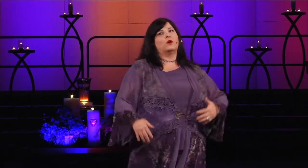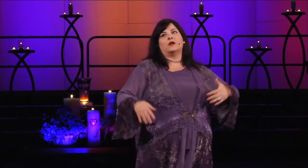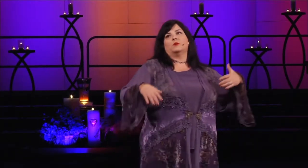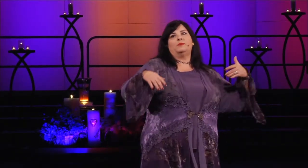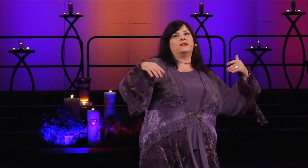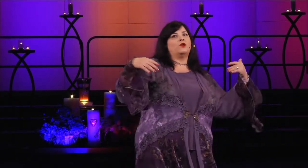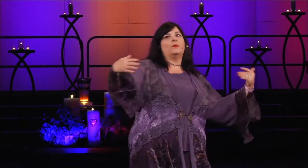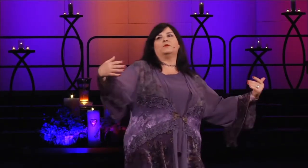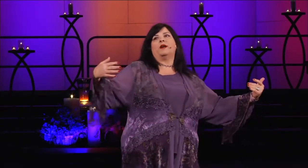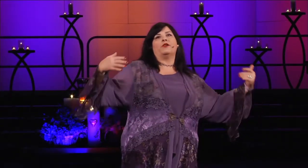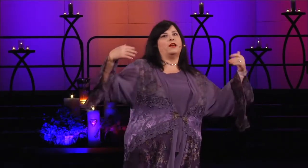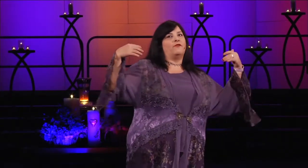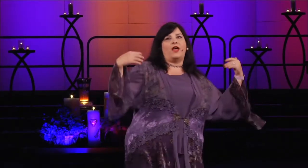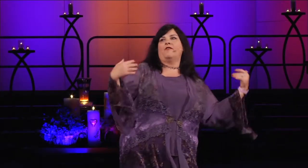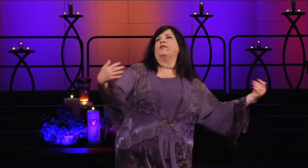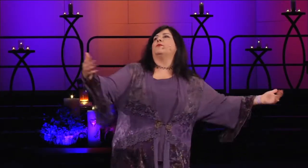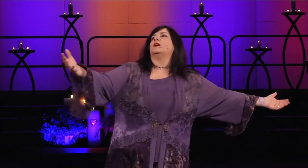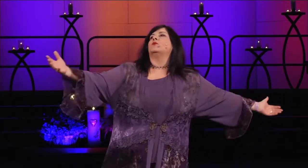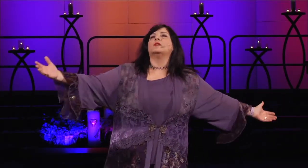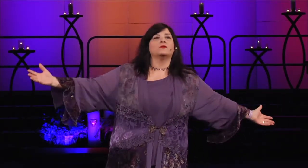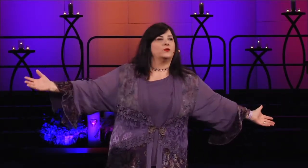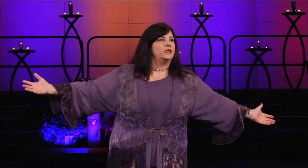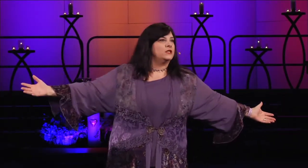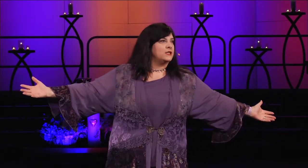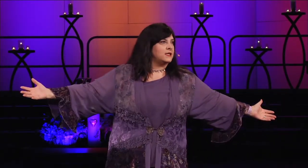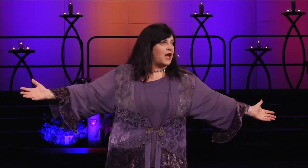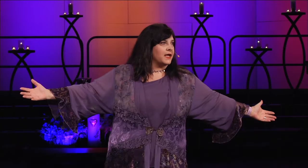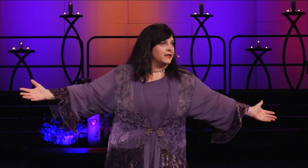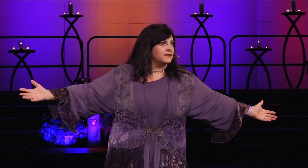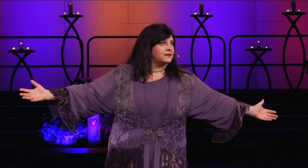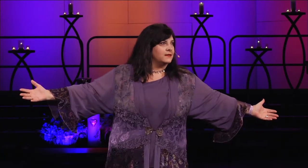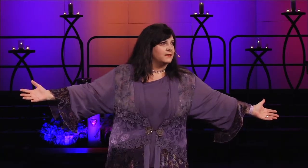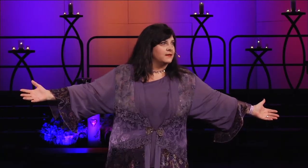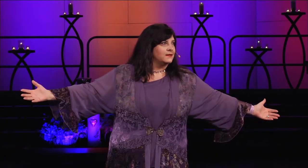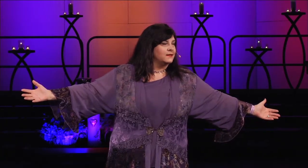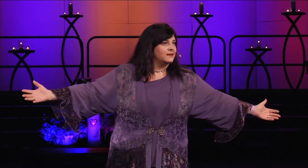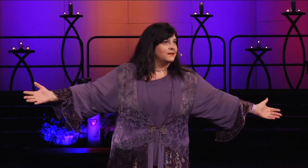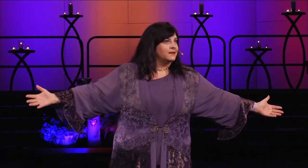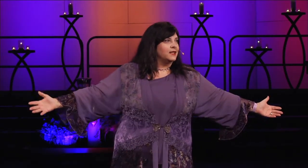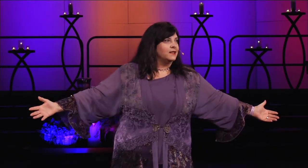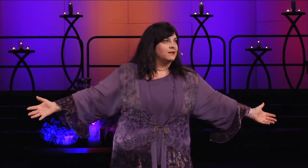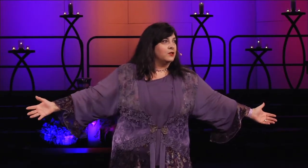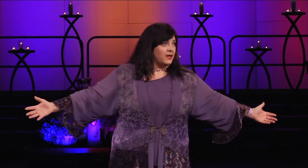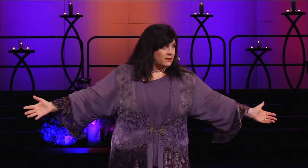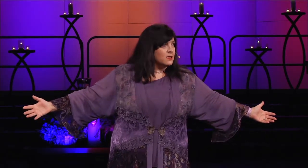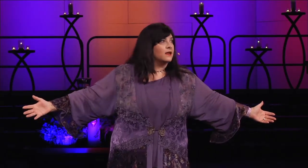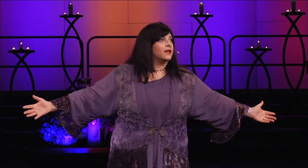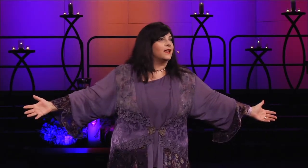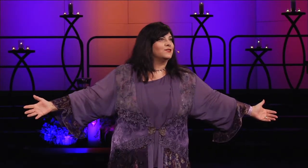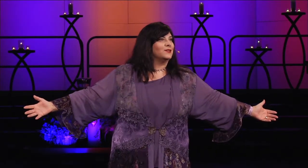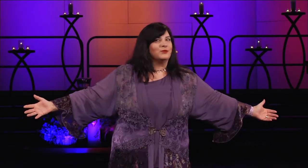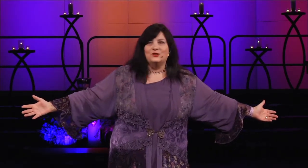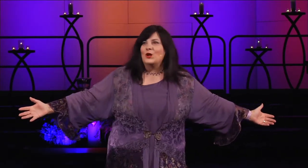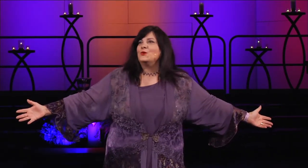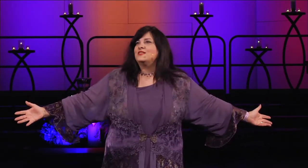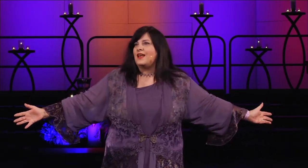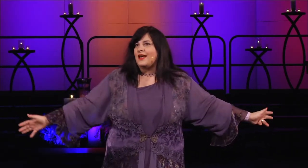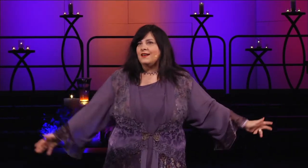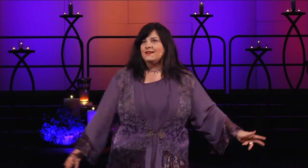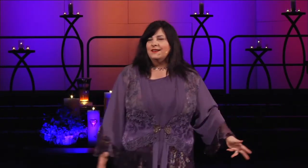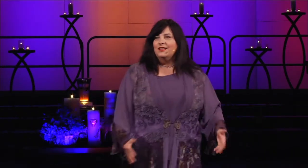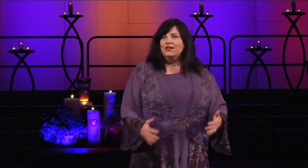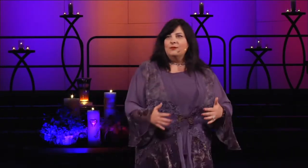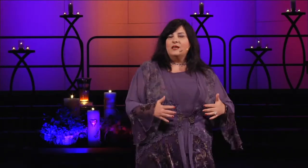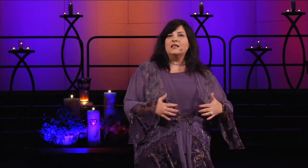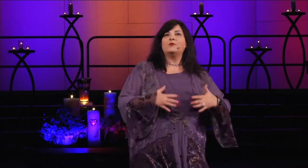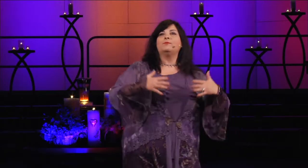boy, the world would be so much better if everyone was religious science. You may think it occasionally, but you don't say